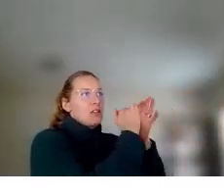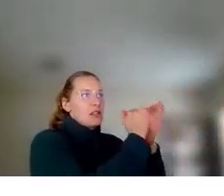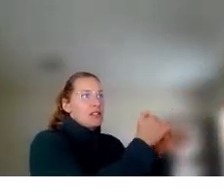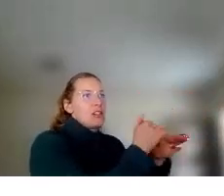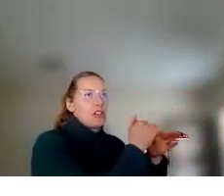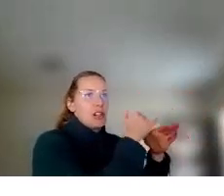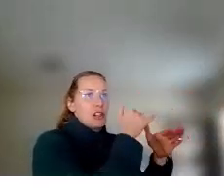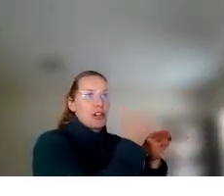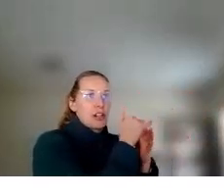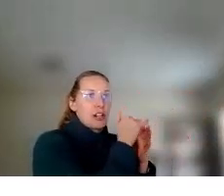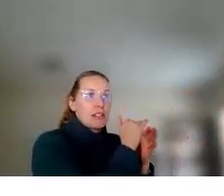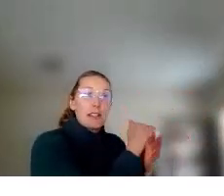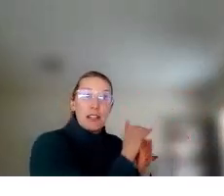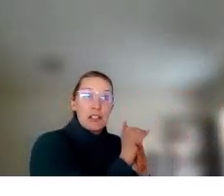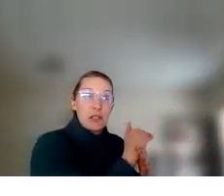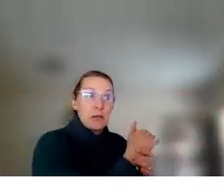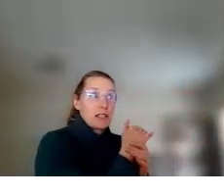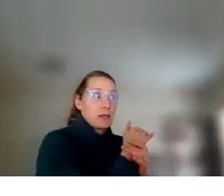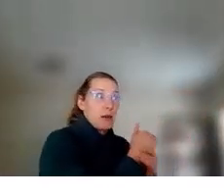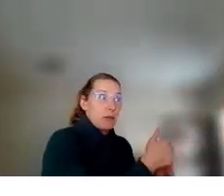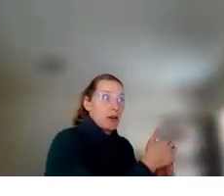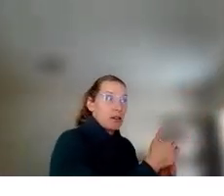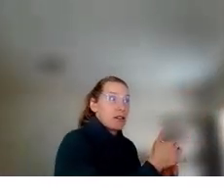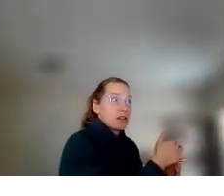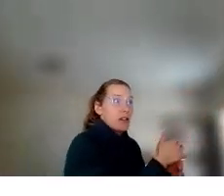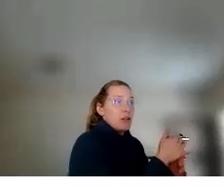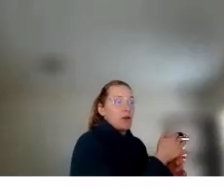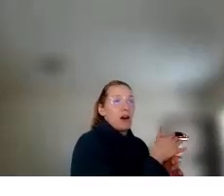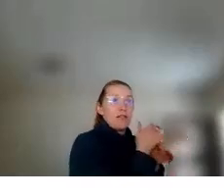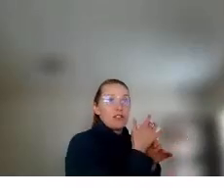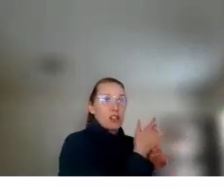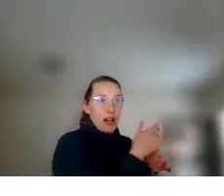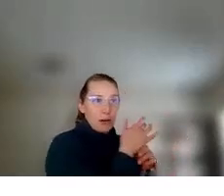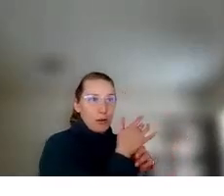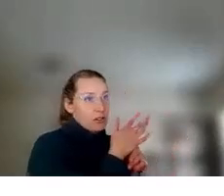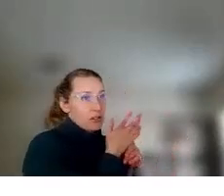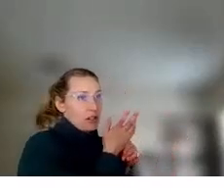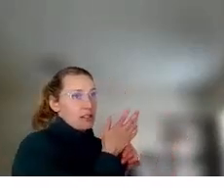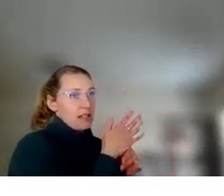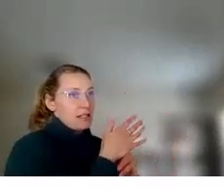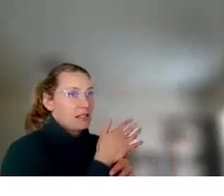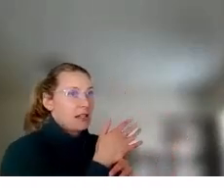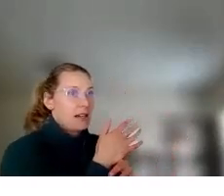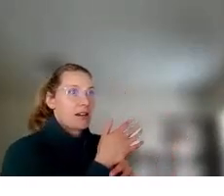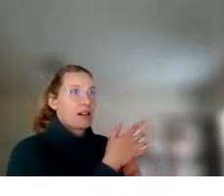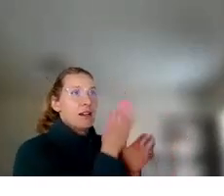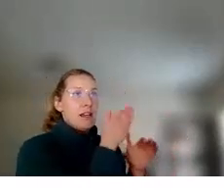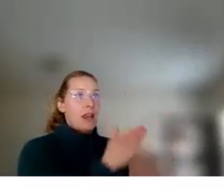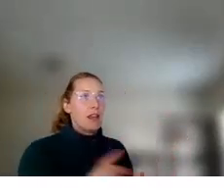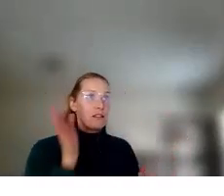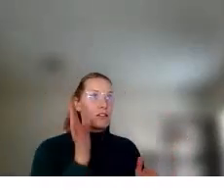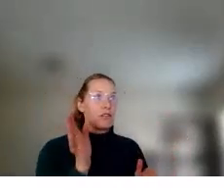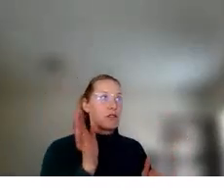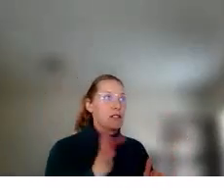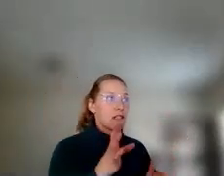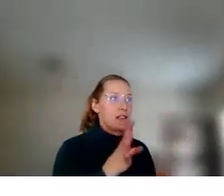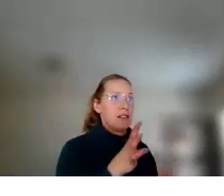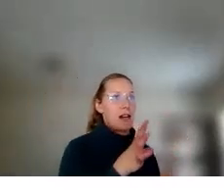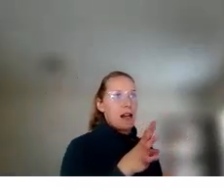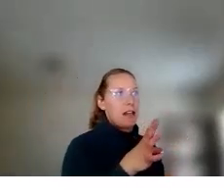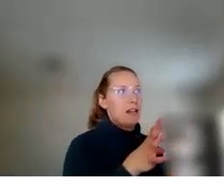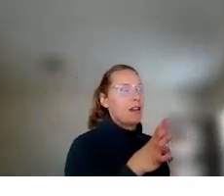begin transitioning current CHCBS members who have July 1 start dates and later